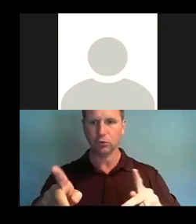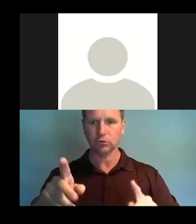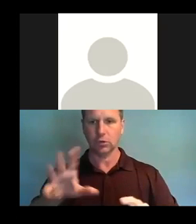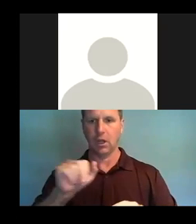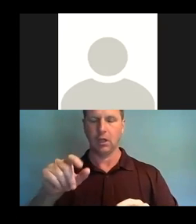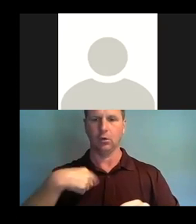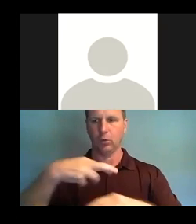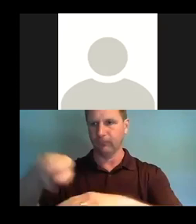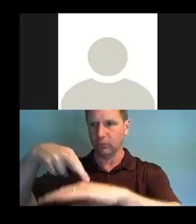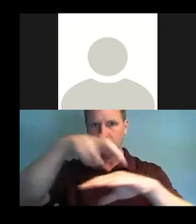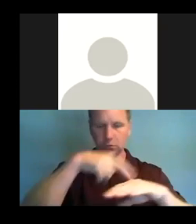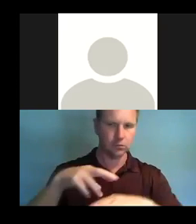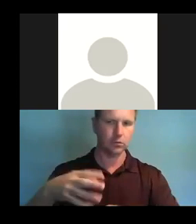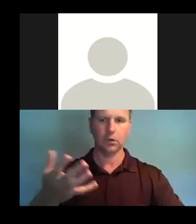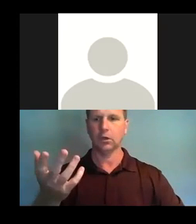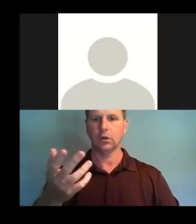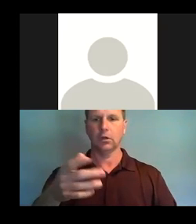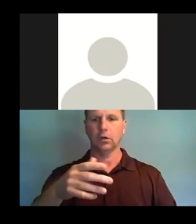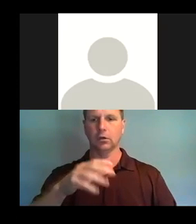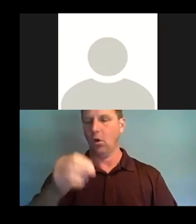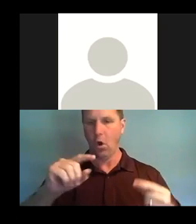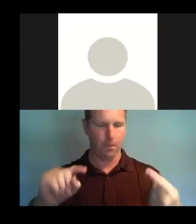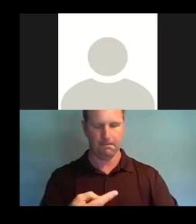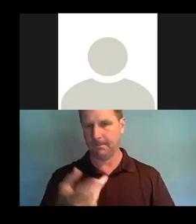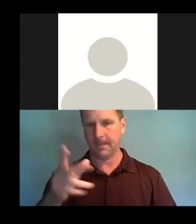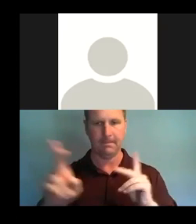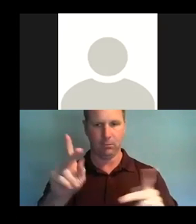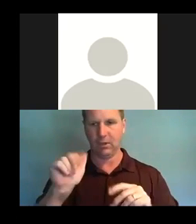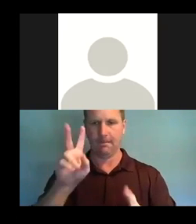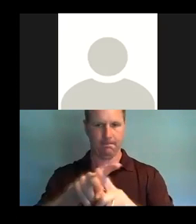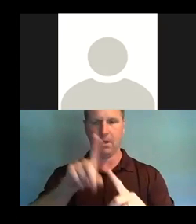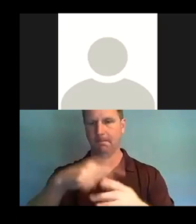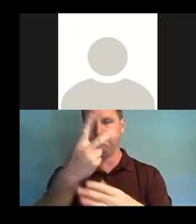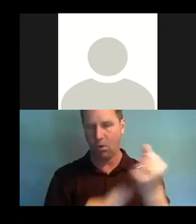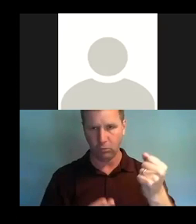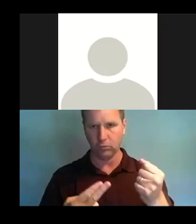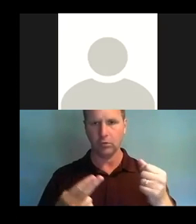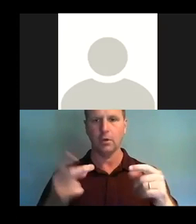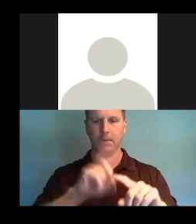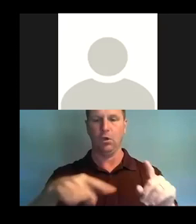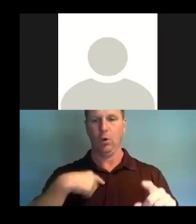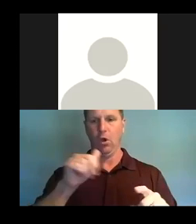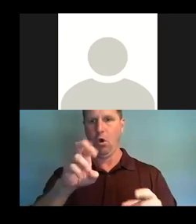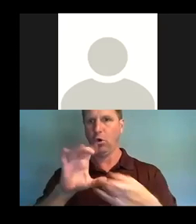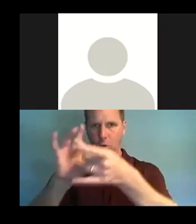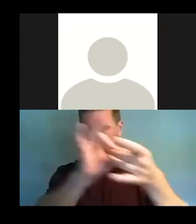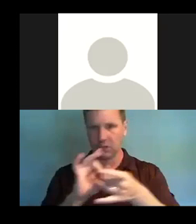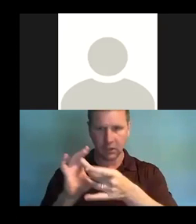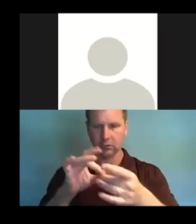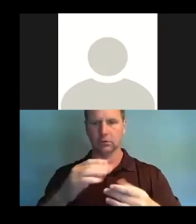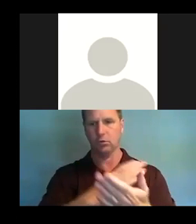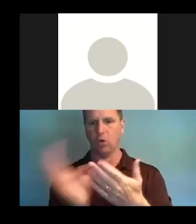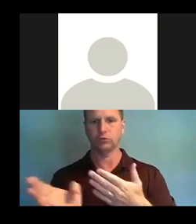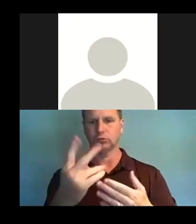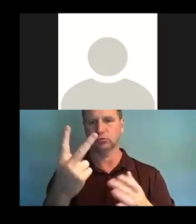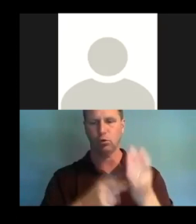other. There's no harm, of course, people will be allowed to apply to both, but we are coordinating closely across the two